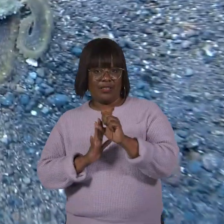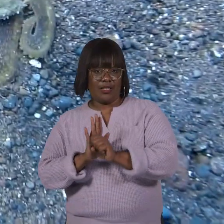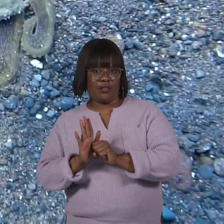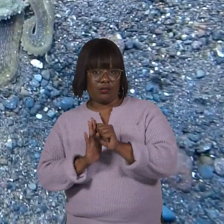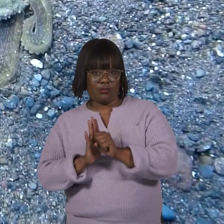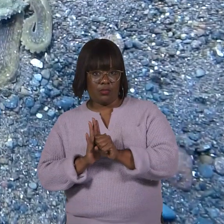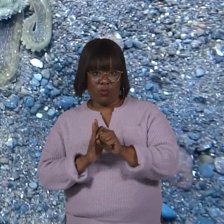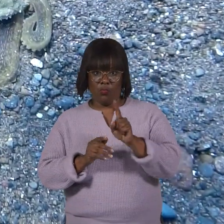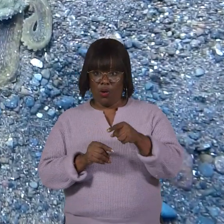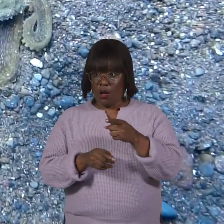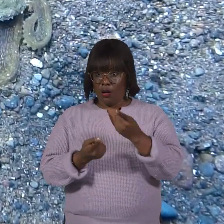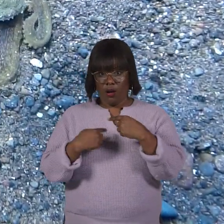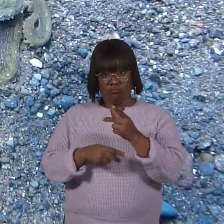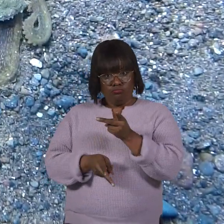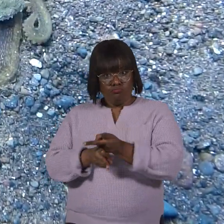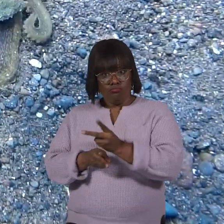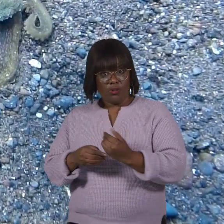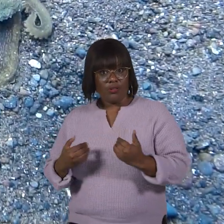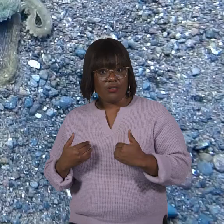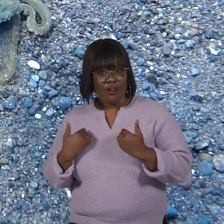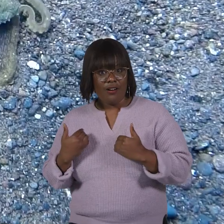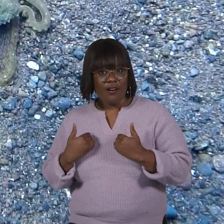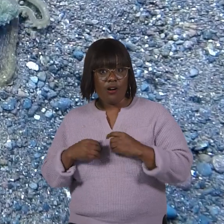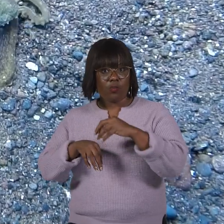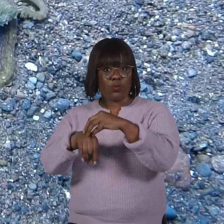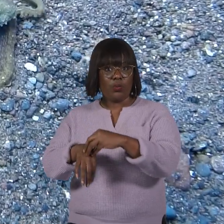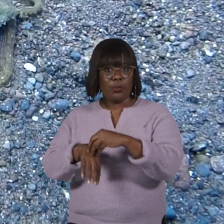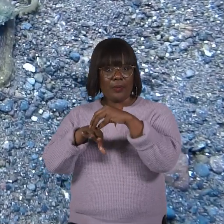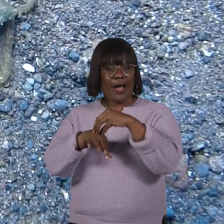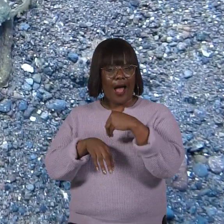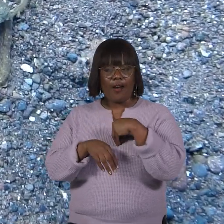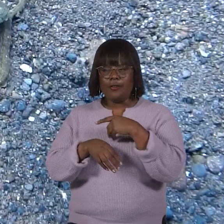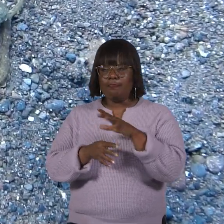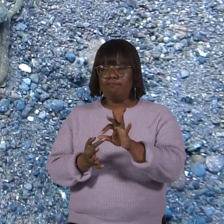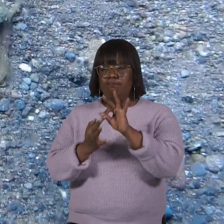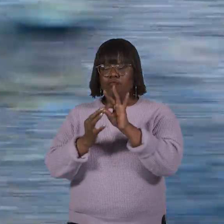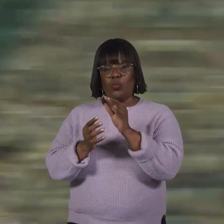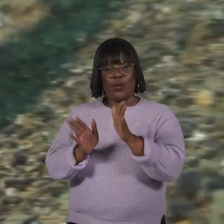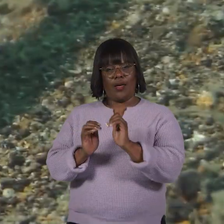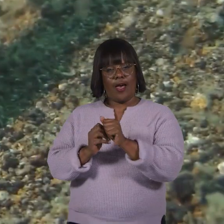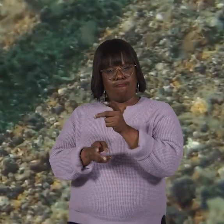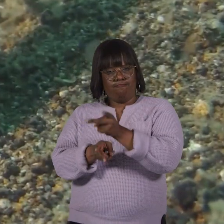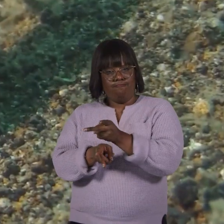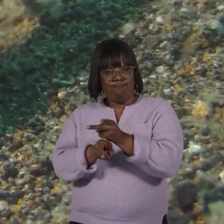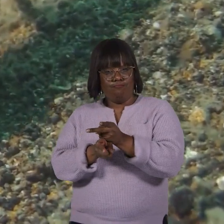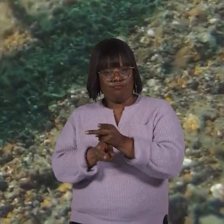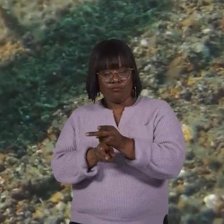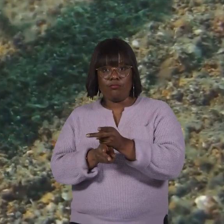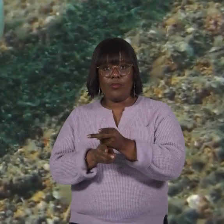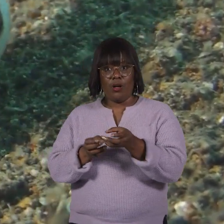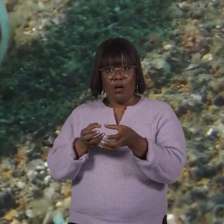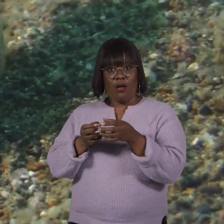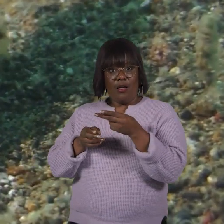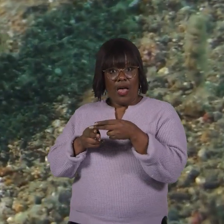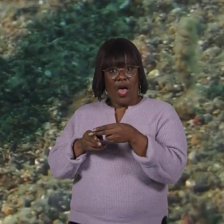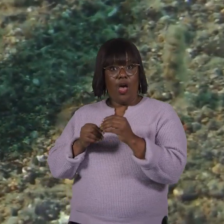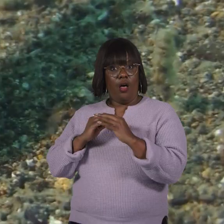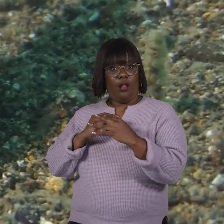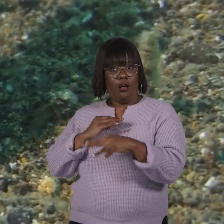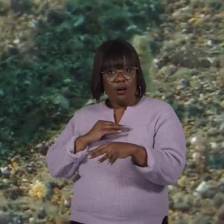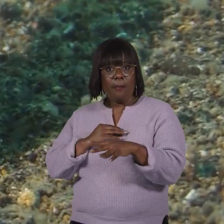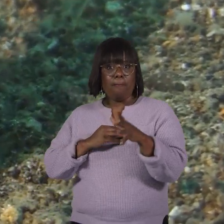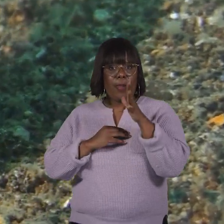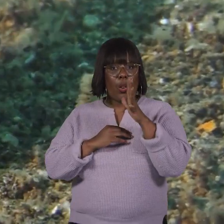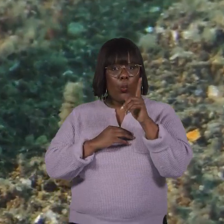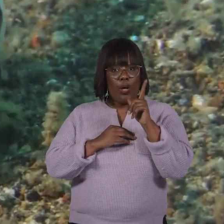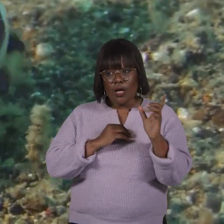When it comes to caring for their young, octopuses have a unique way of parenting. After laying their eggs, the mother octopus